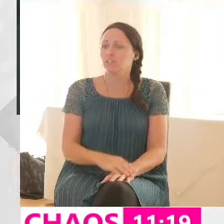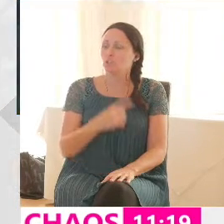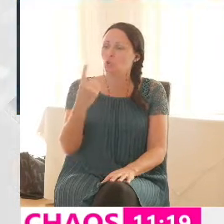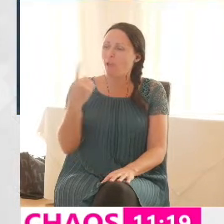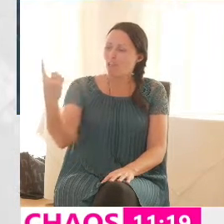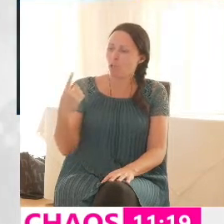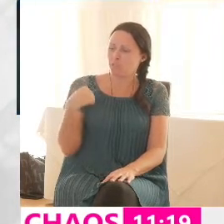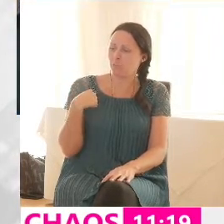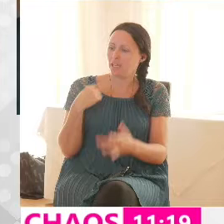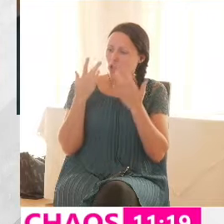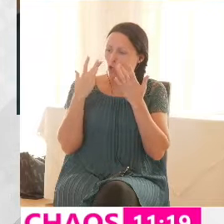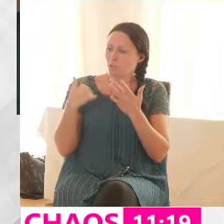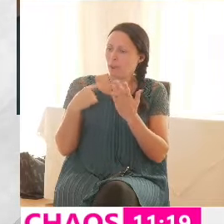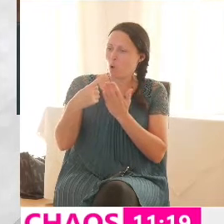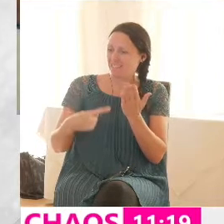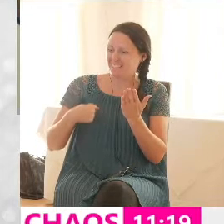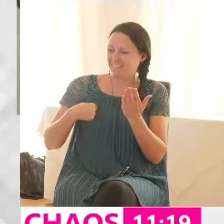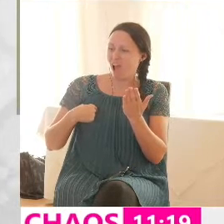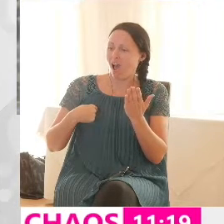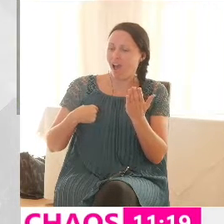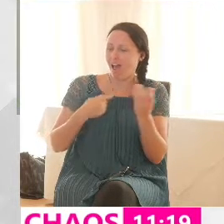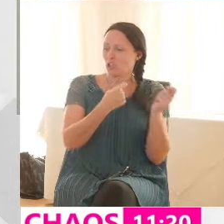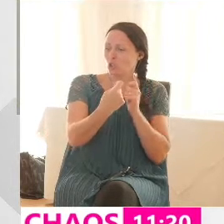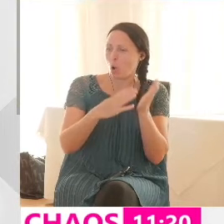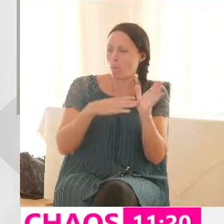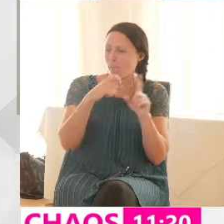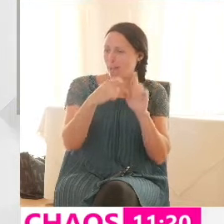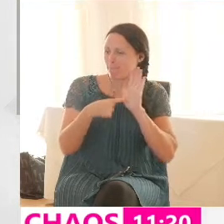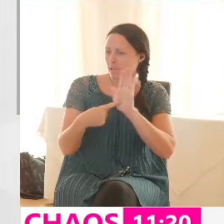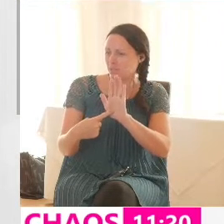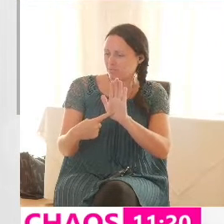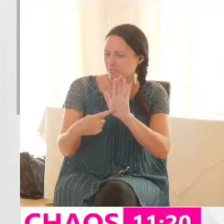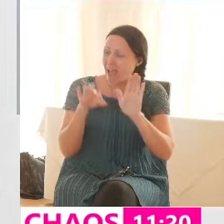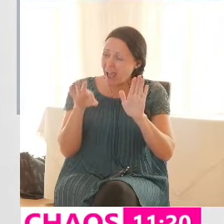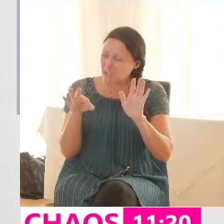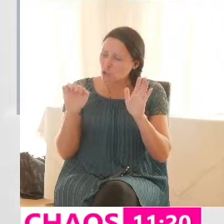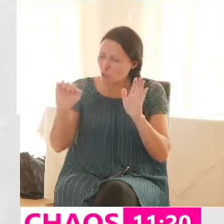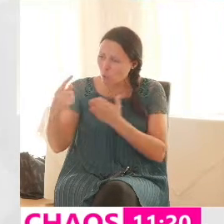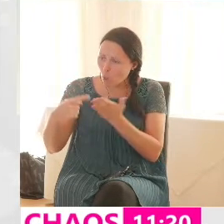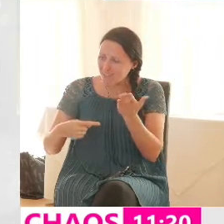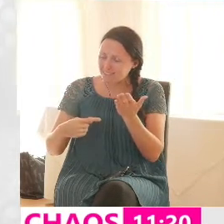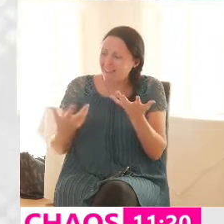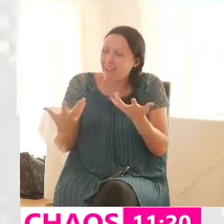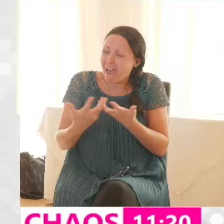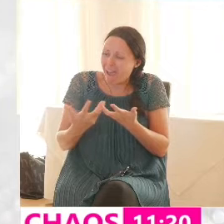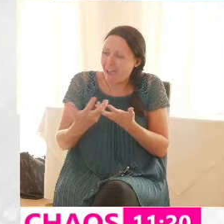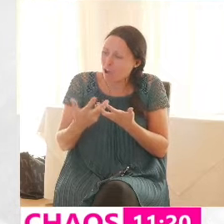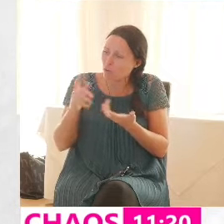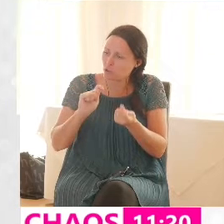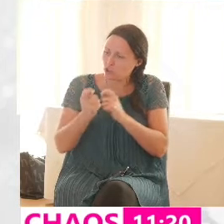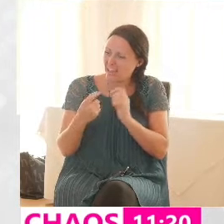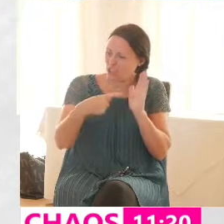shows me policy, I would show this map. And I try to say that how that policy is going to, change